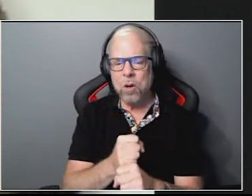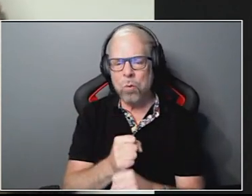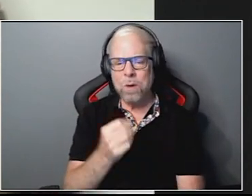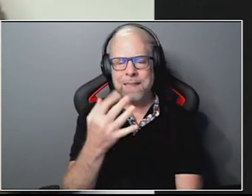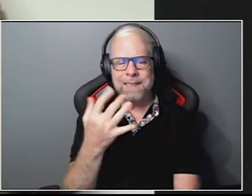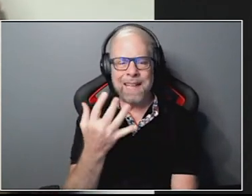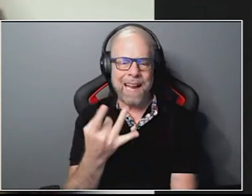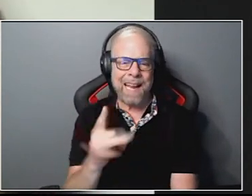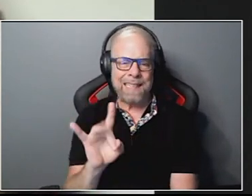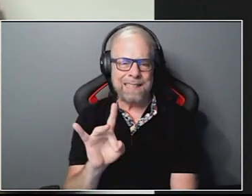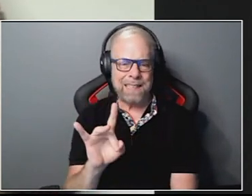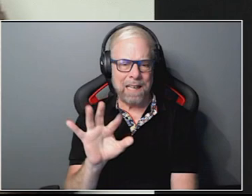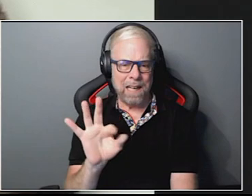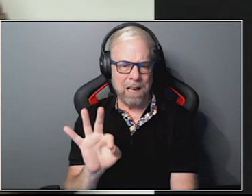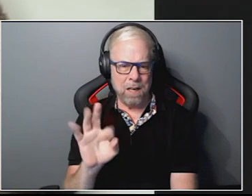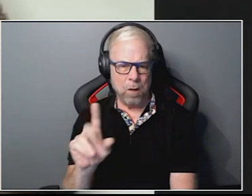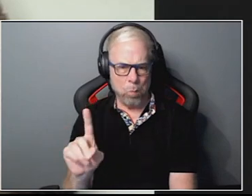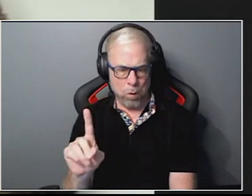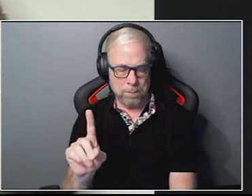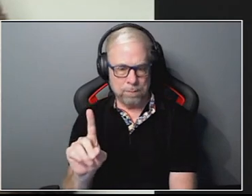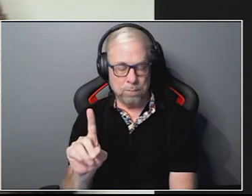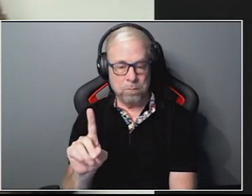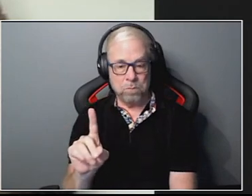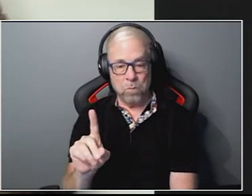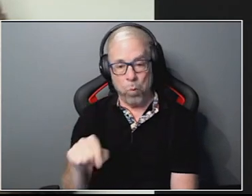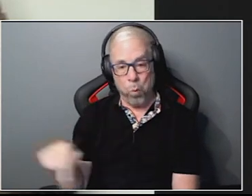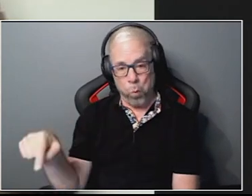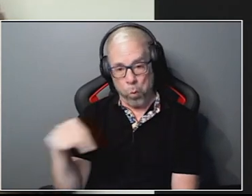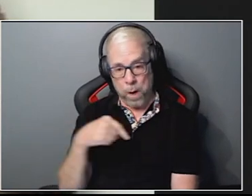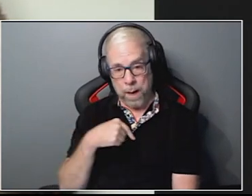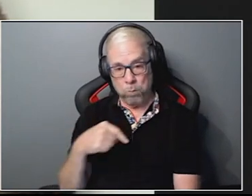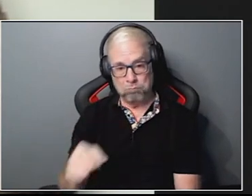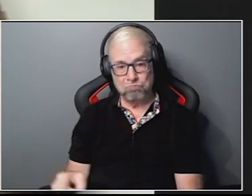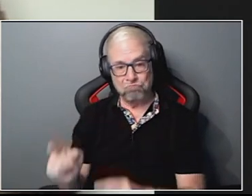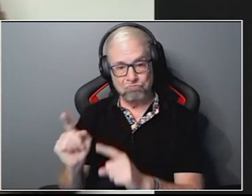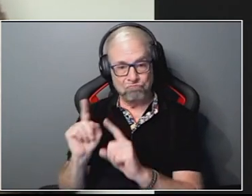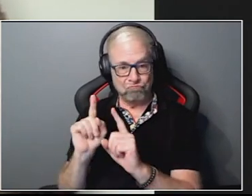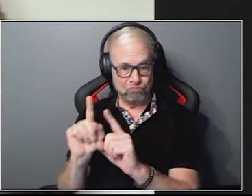here we are on our way to Greenland.